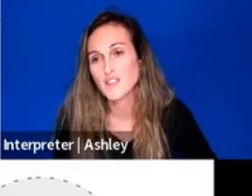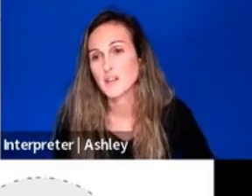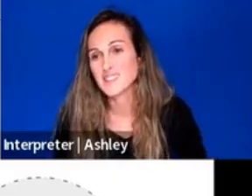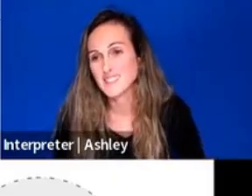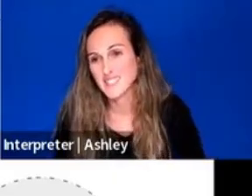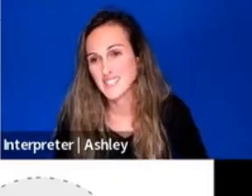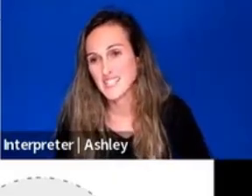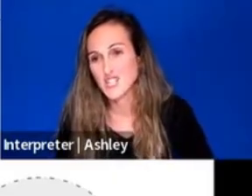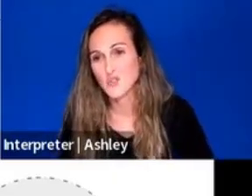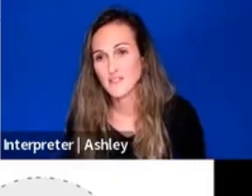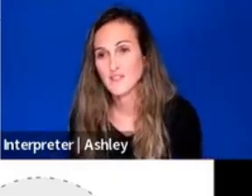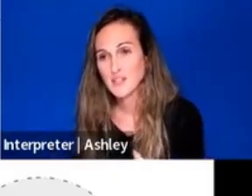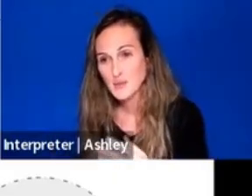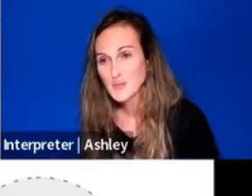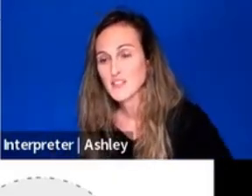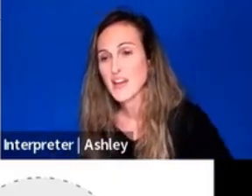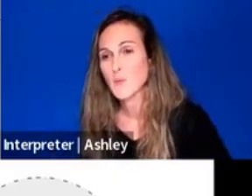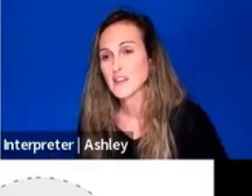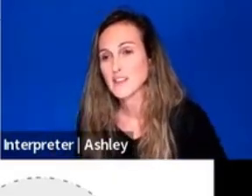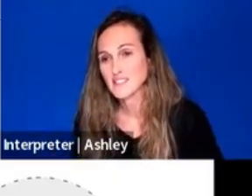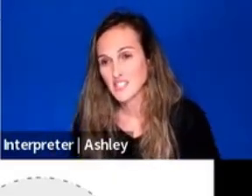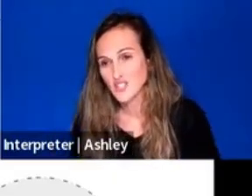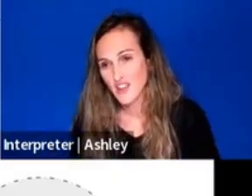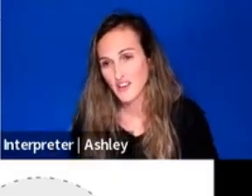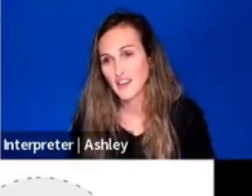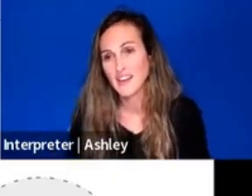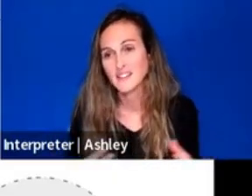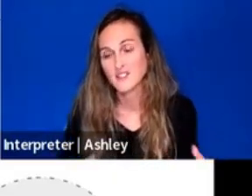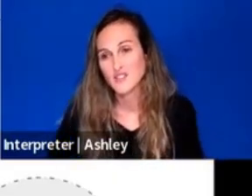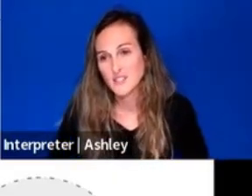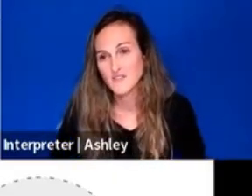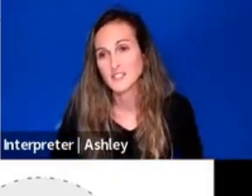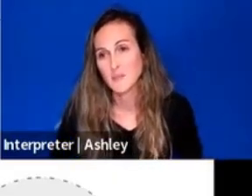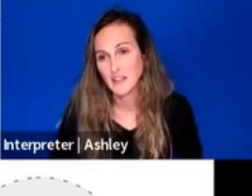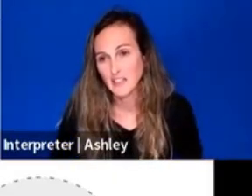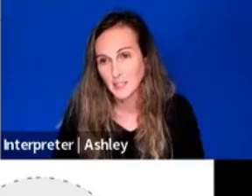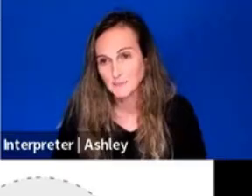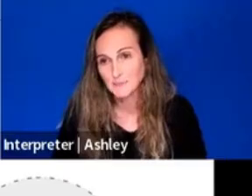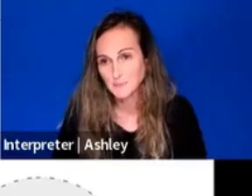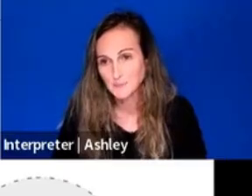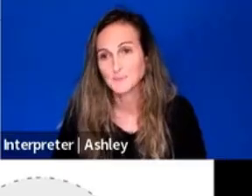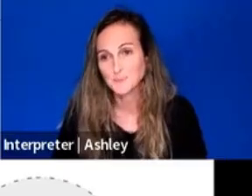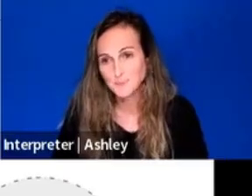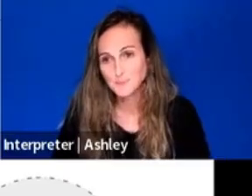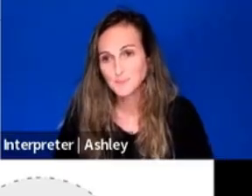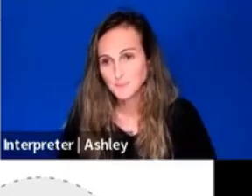with 360-degree views so that we can see each other. Again, so just visibility.